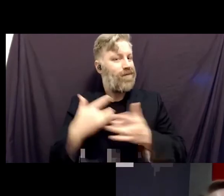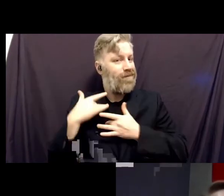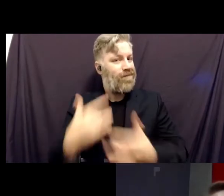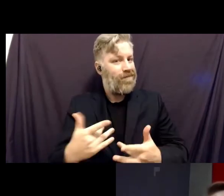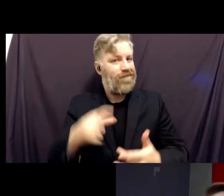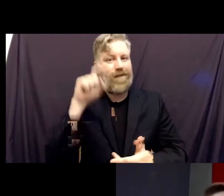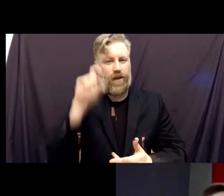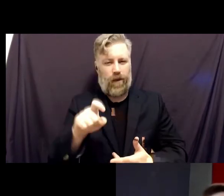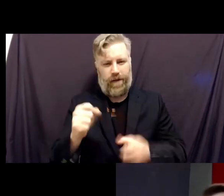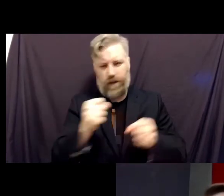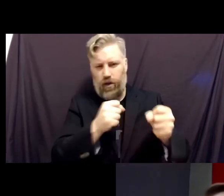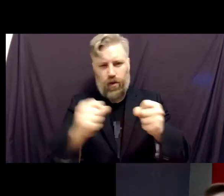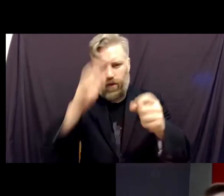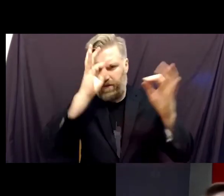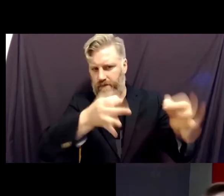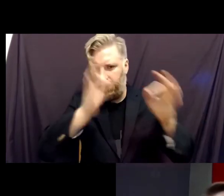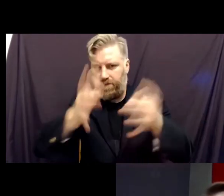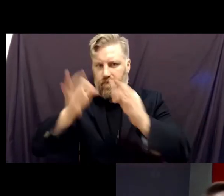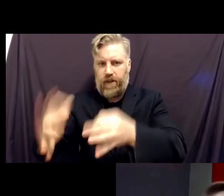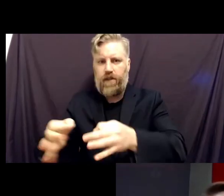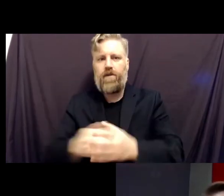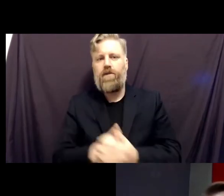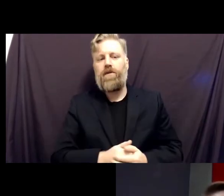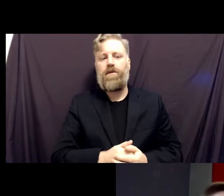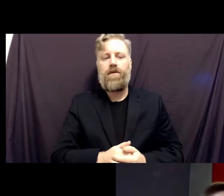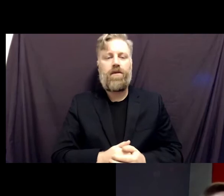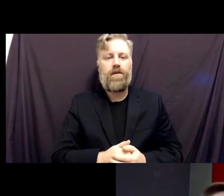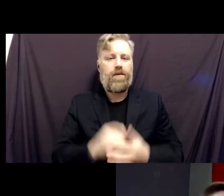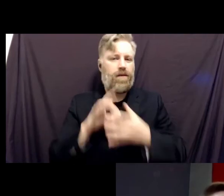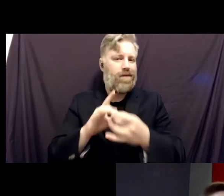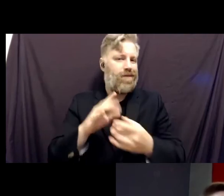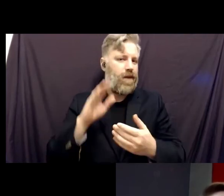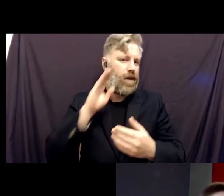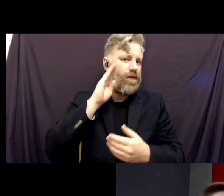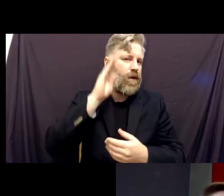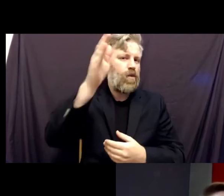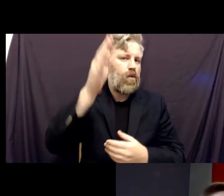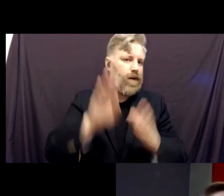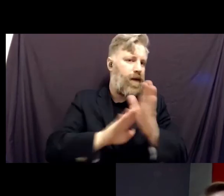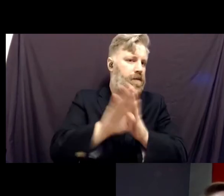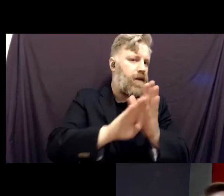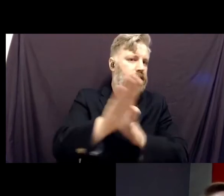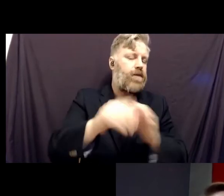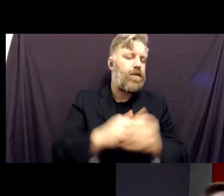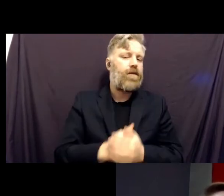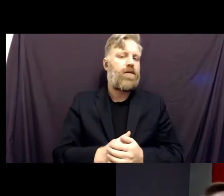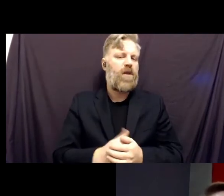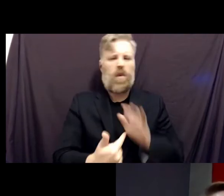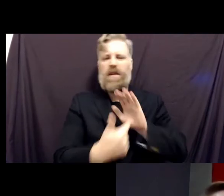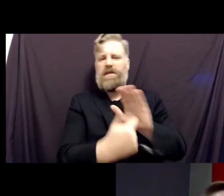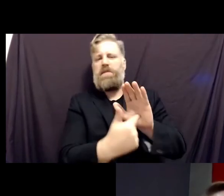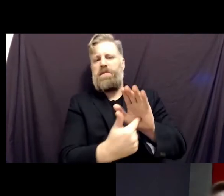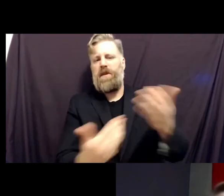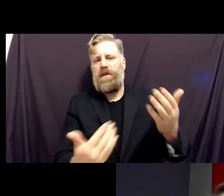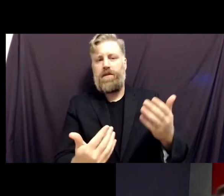significant strategic decisions about future developments. The first example is the